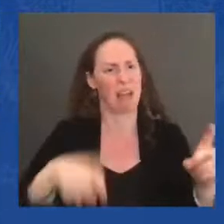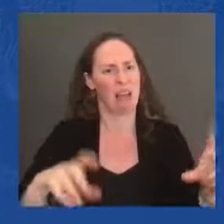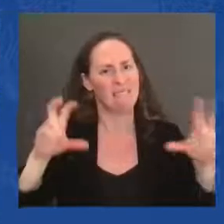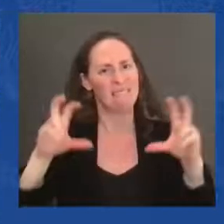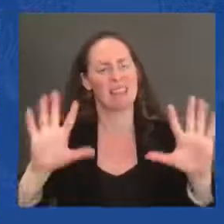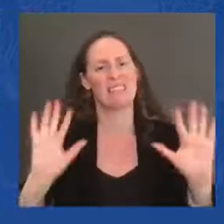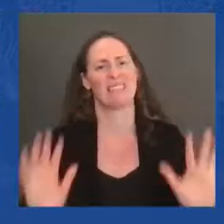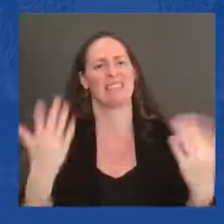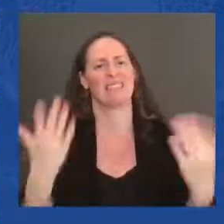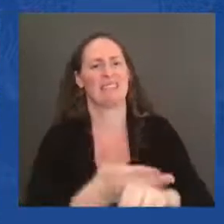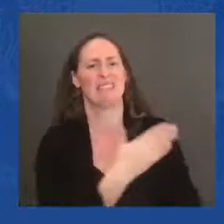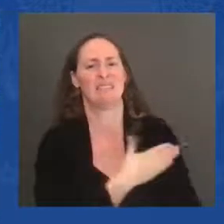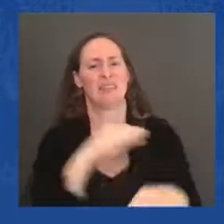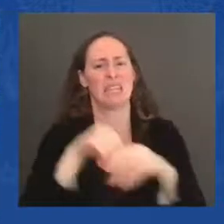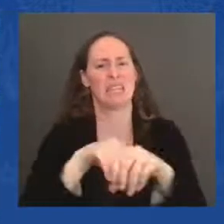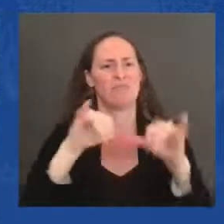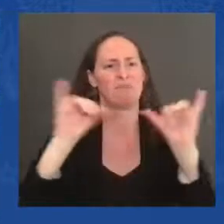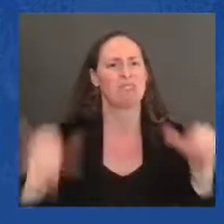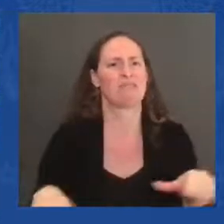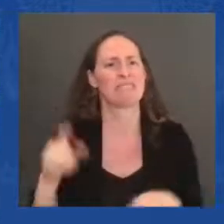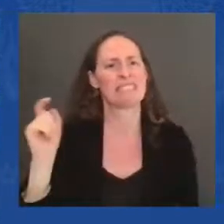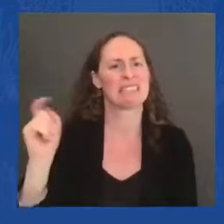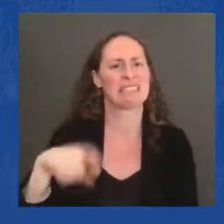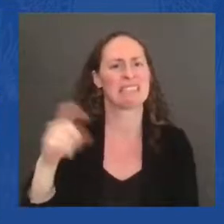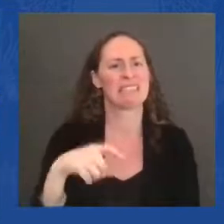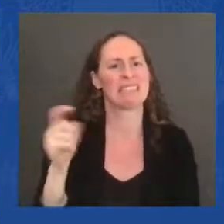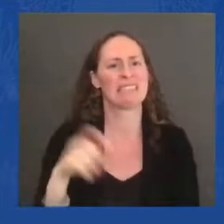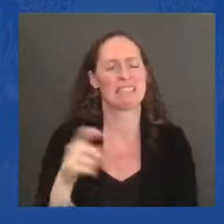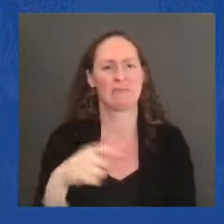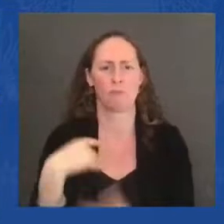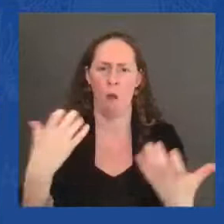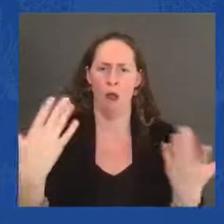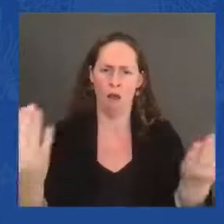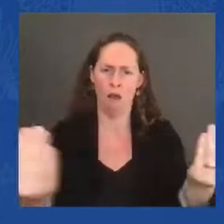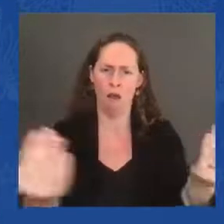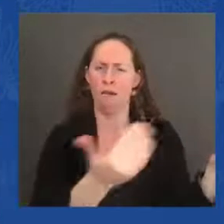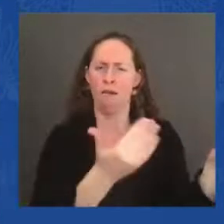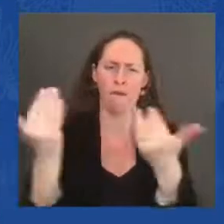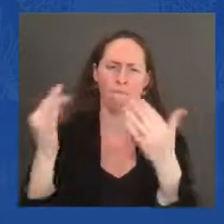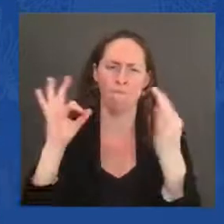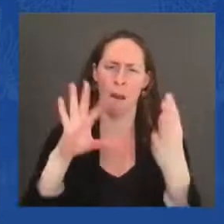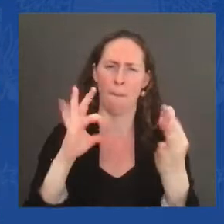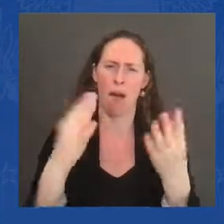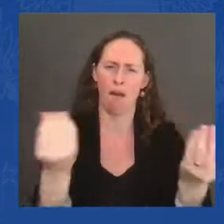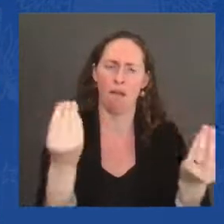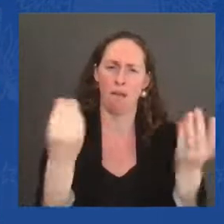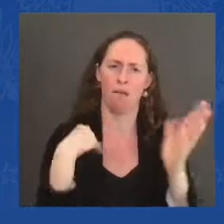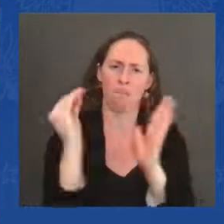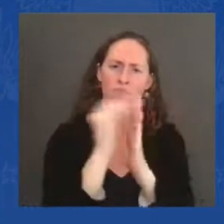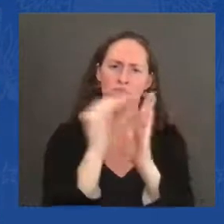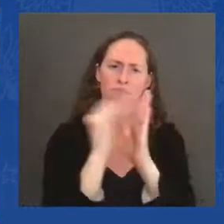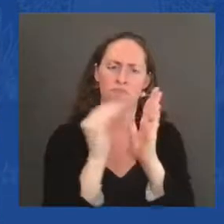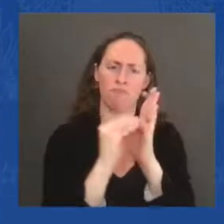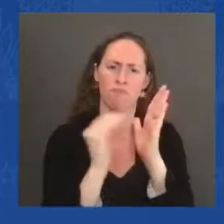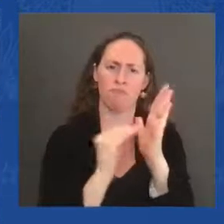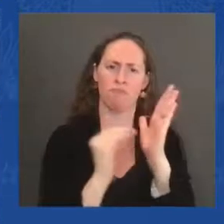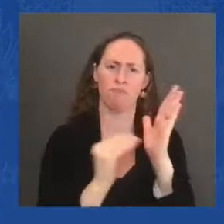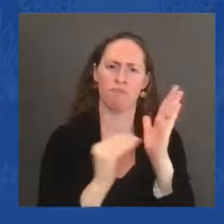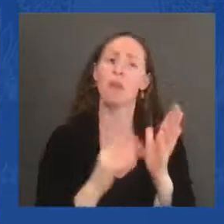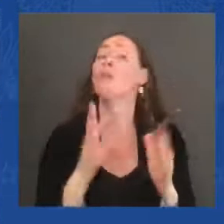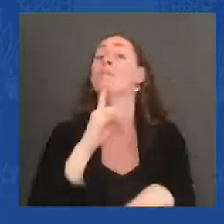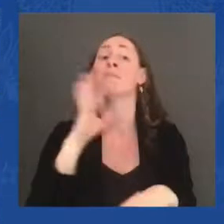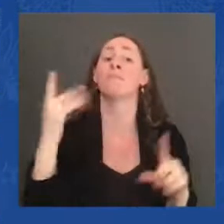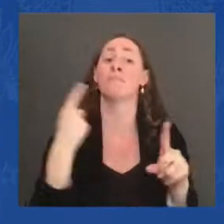we should be doing as well. But for every dollar we invest in resilience, that is building back better, we